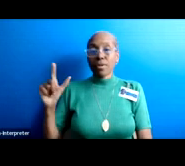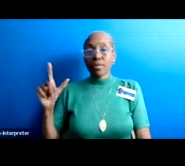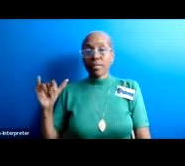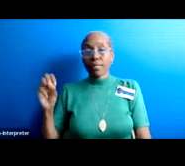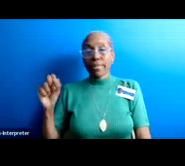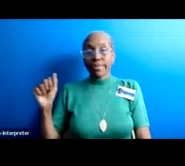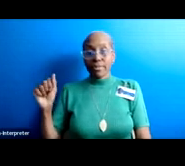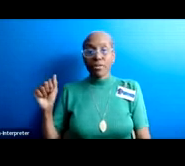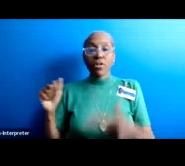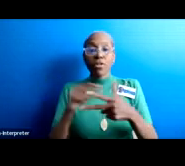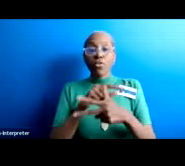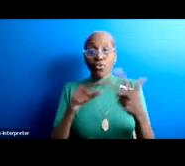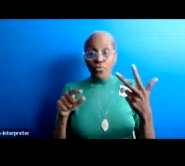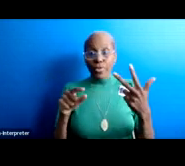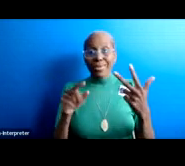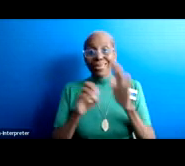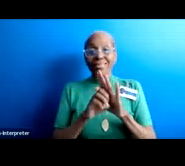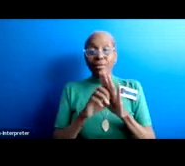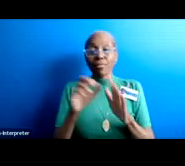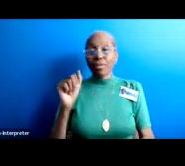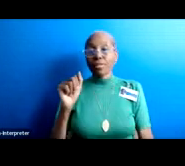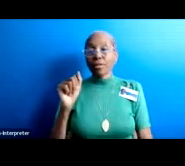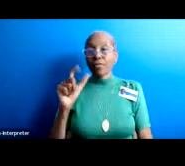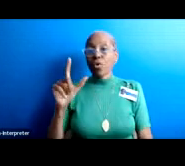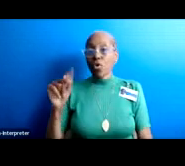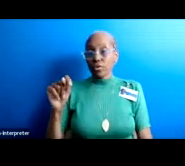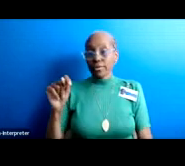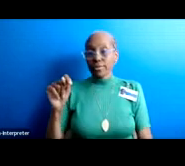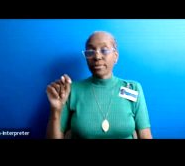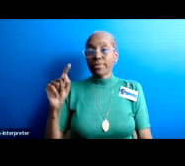got 3 examples of alt text that are sort of rated